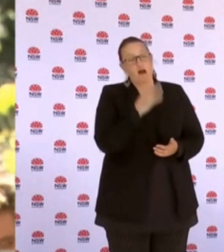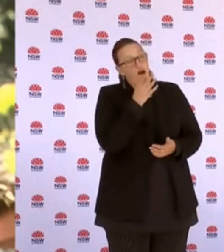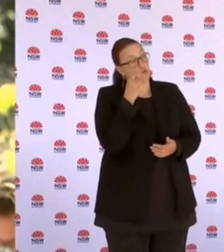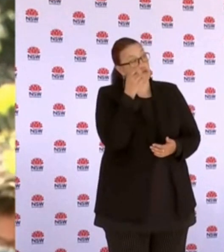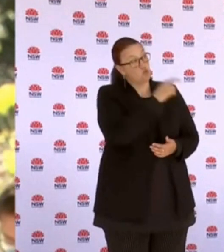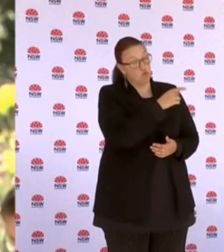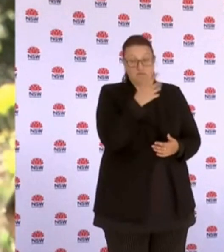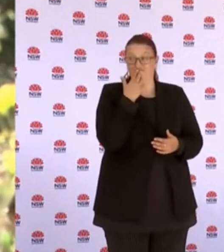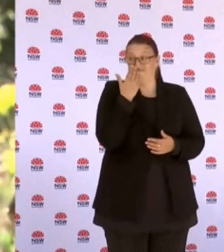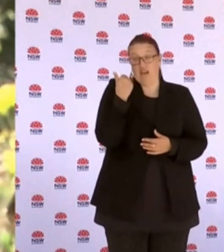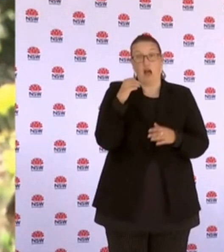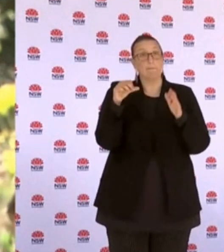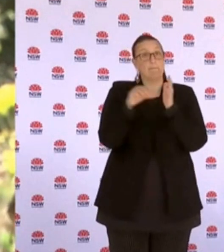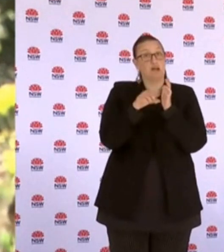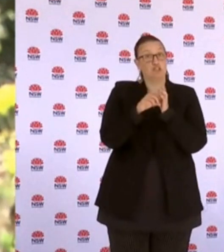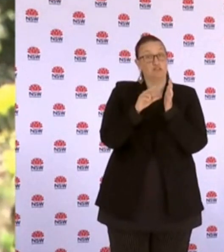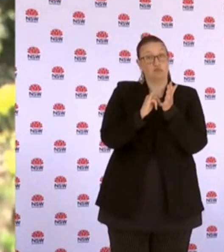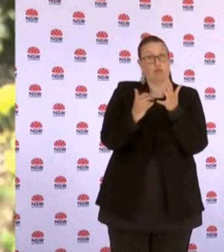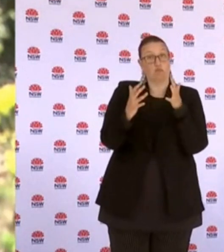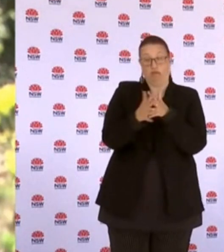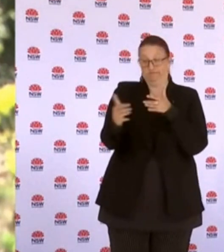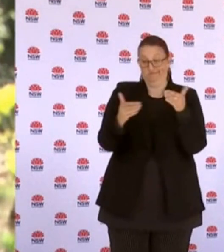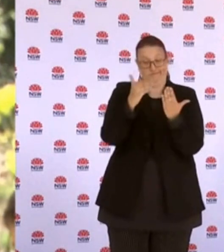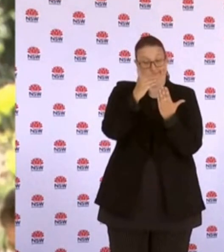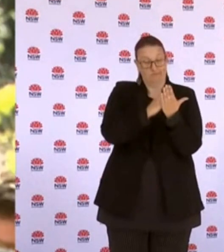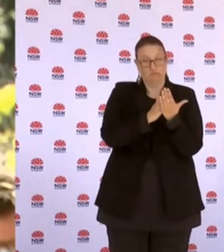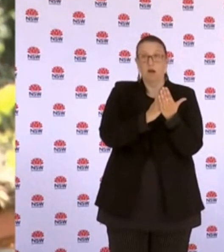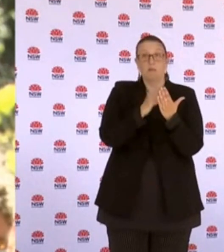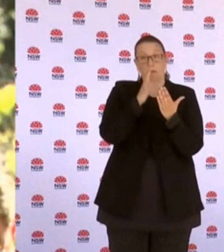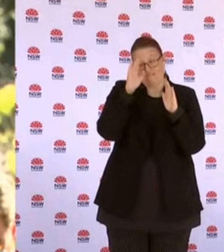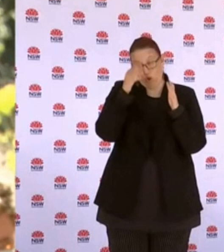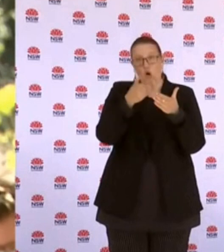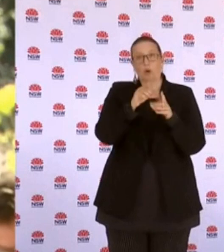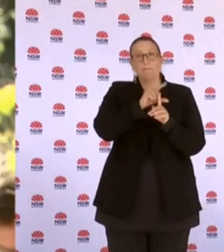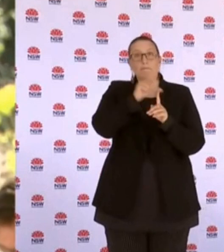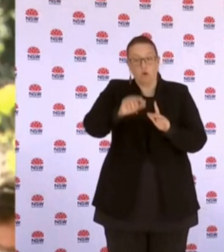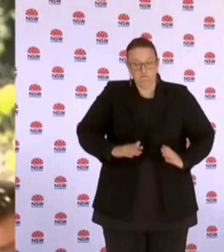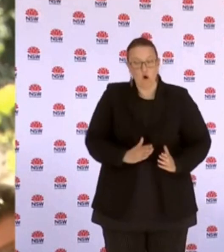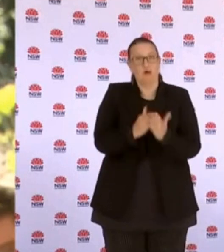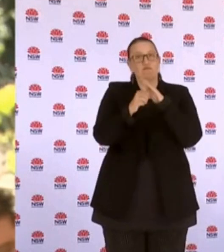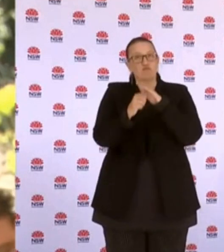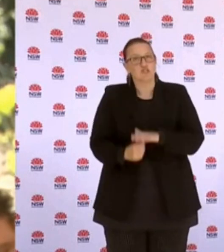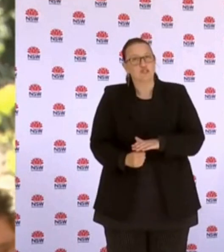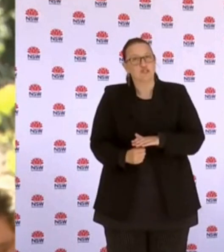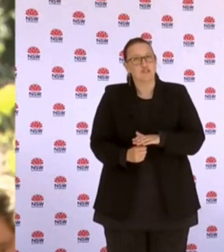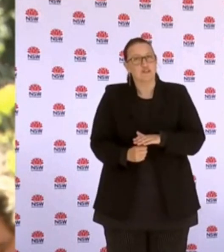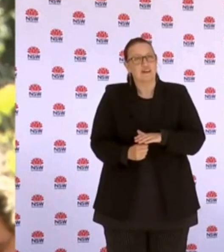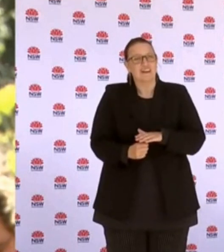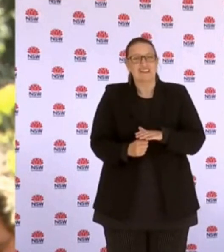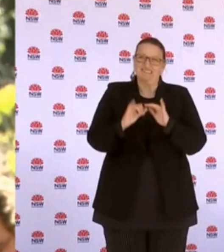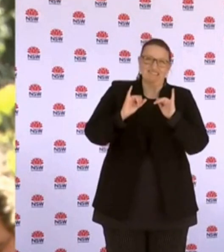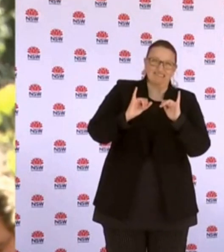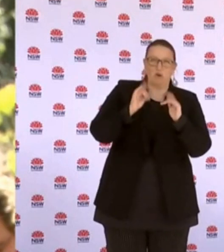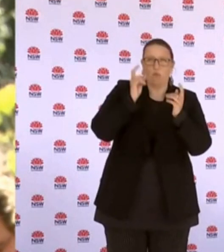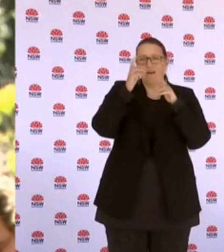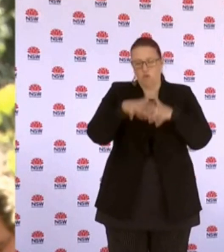an overarching exemption so pregnant women can have at least one support person with them the entire time they're in hospital? First of all, can I